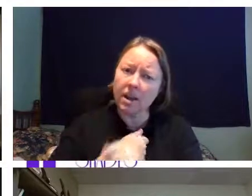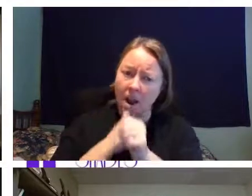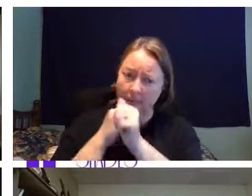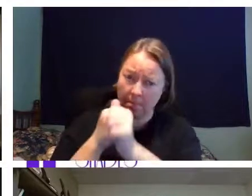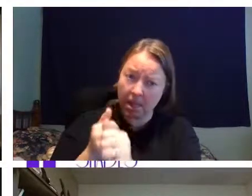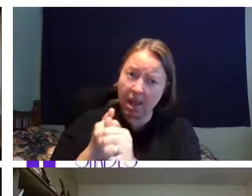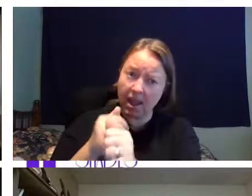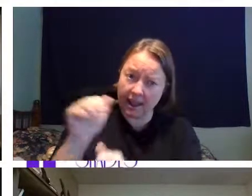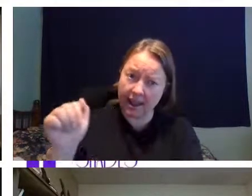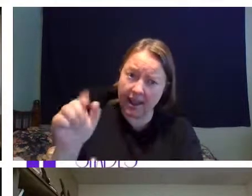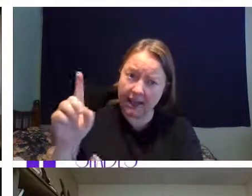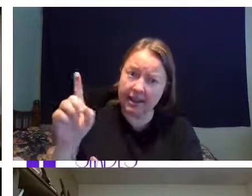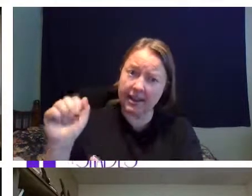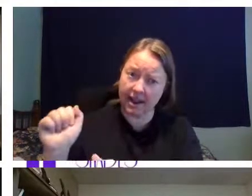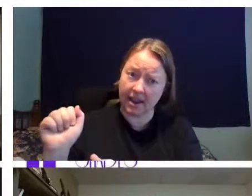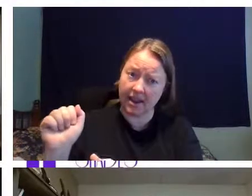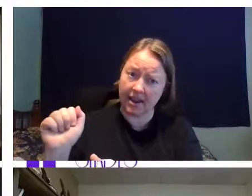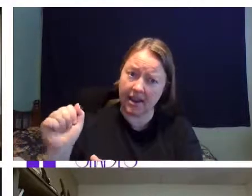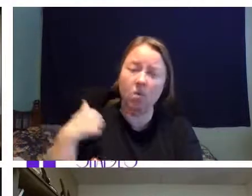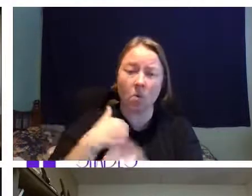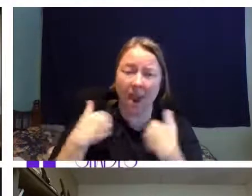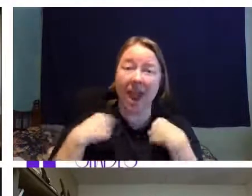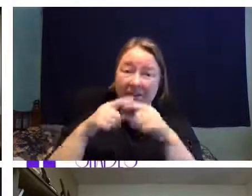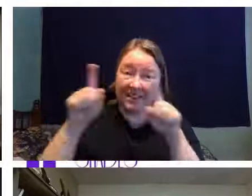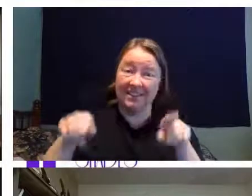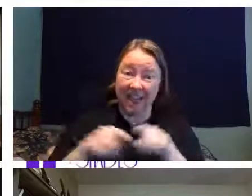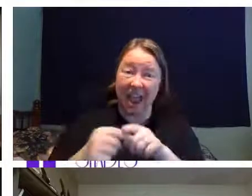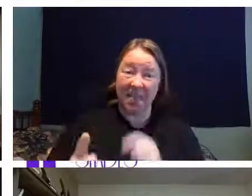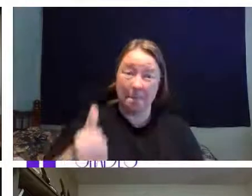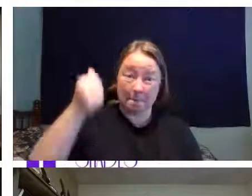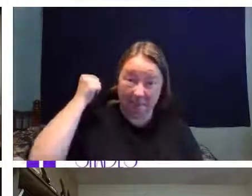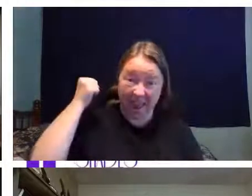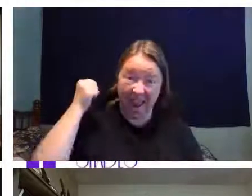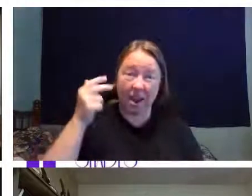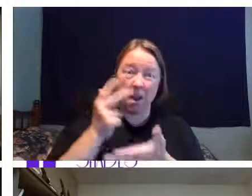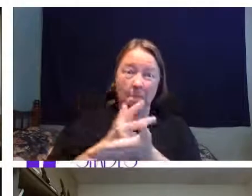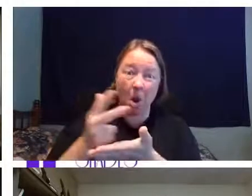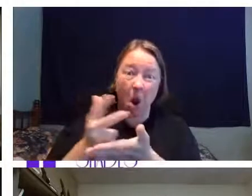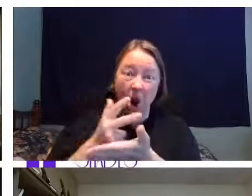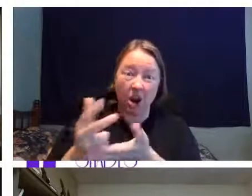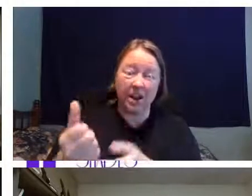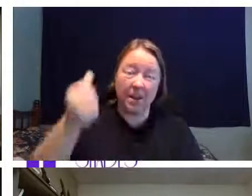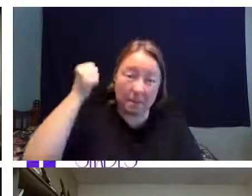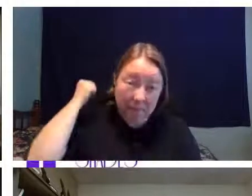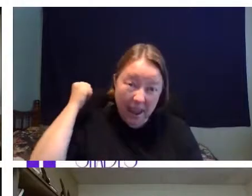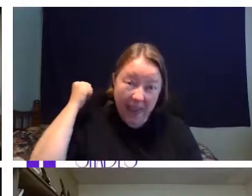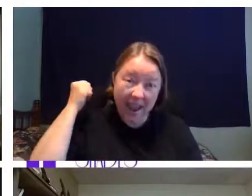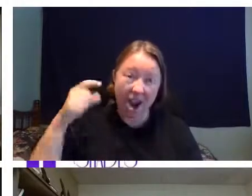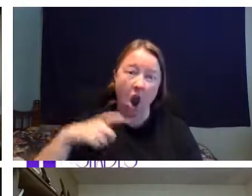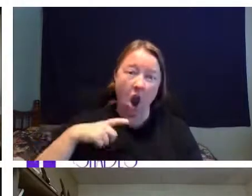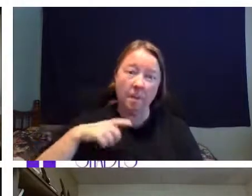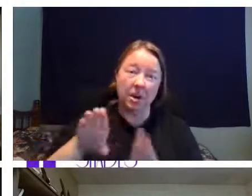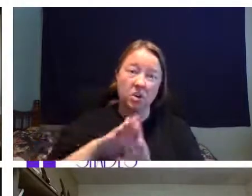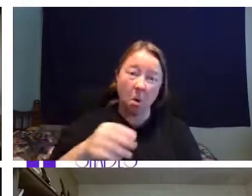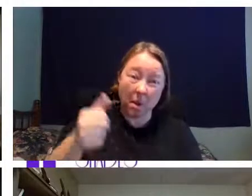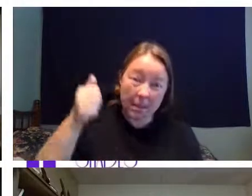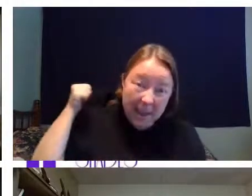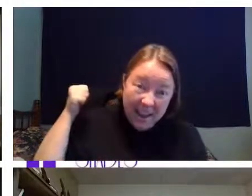with ADA because we have signage in the back, we have parking in the back, we have an automatic door in the back?